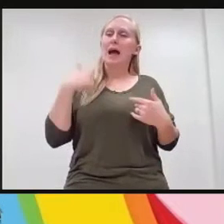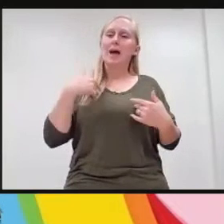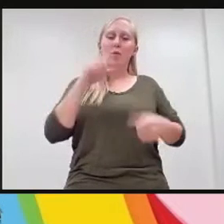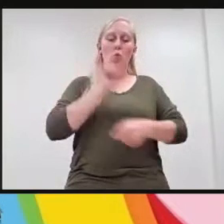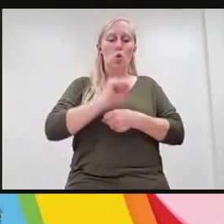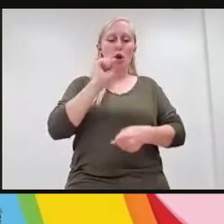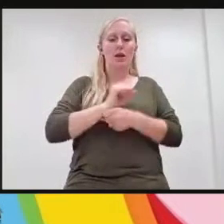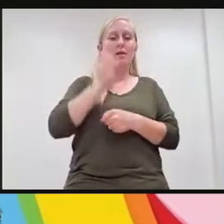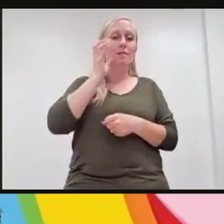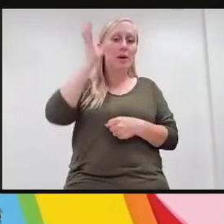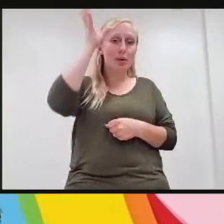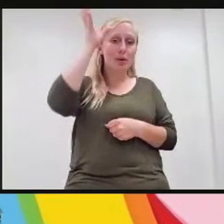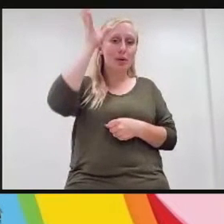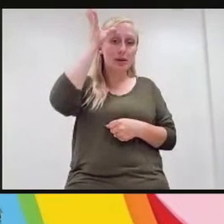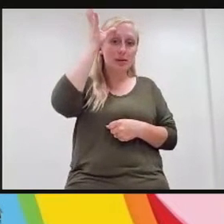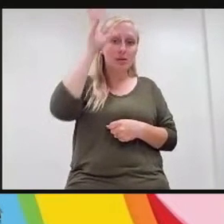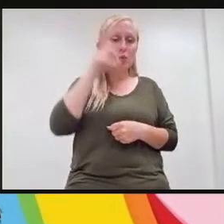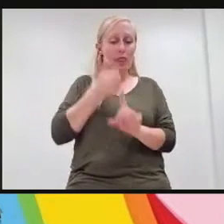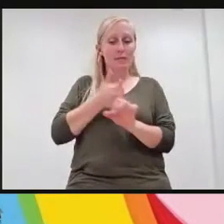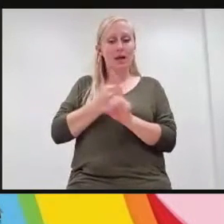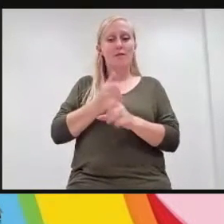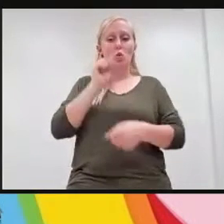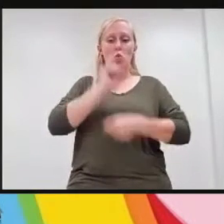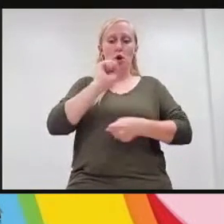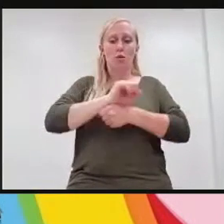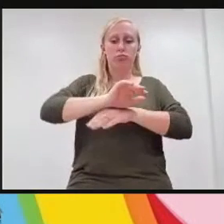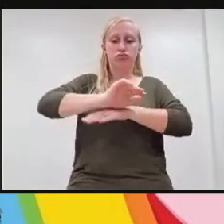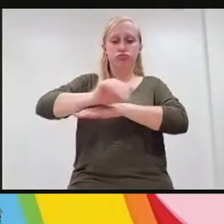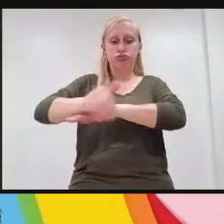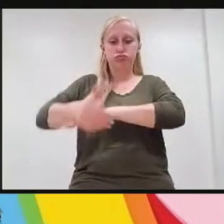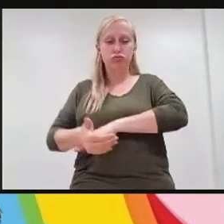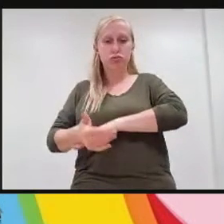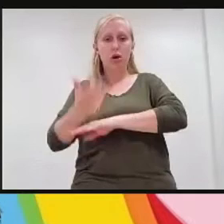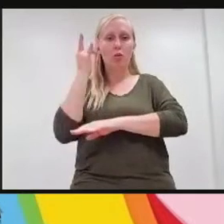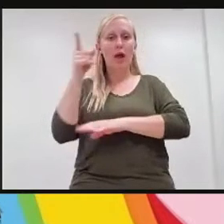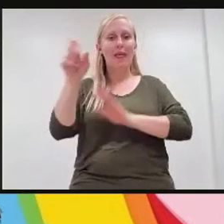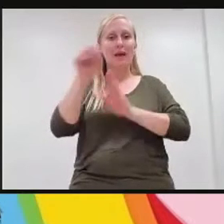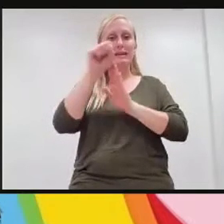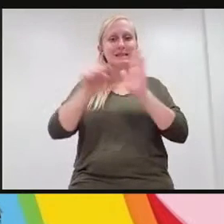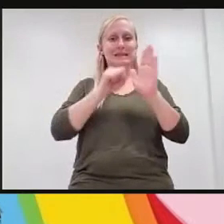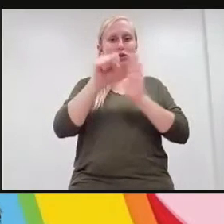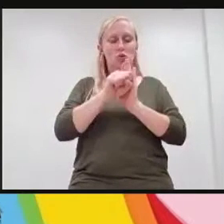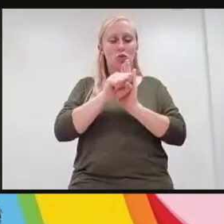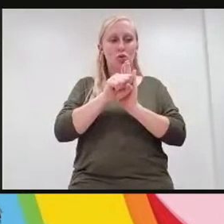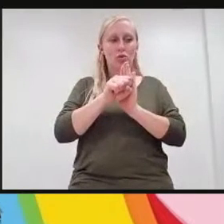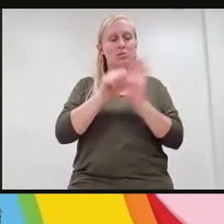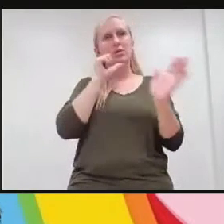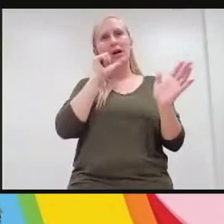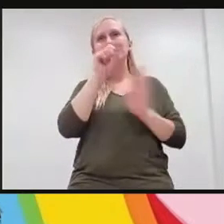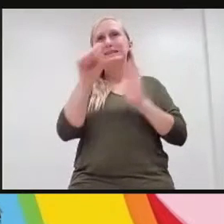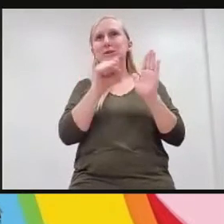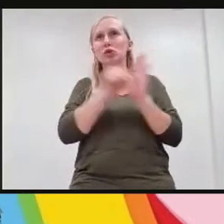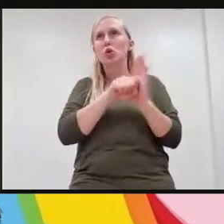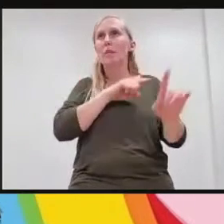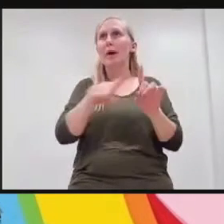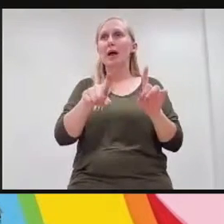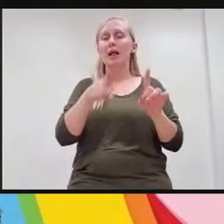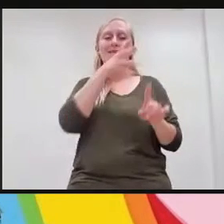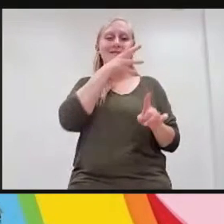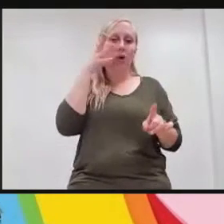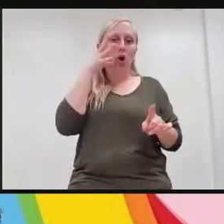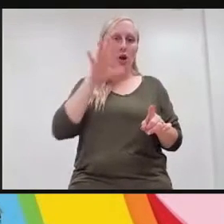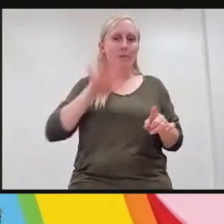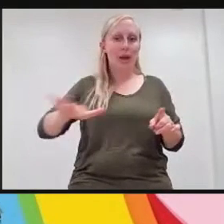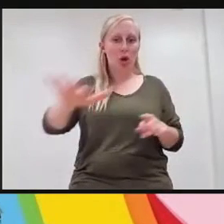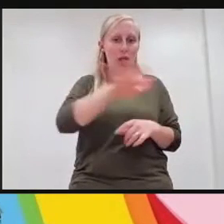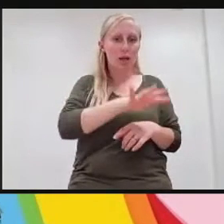were working long evenings because they worked seasonal, well, not seasonal, but like in agricultural sector.